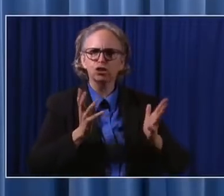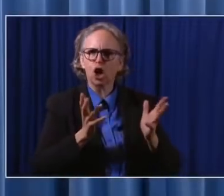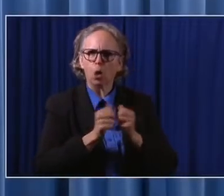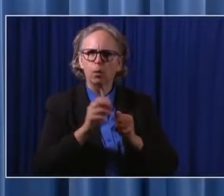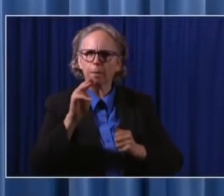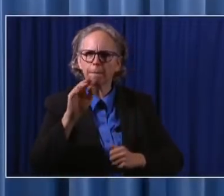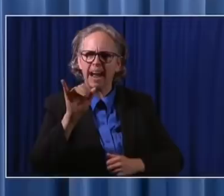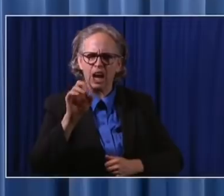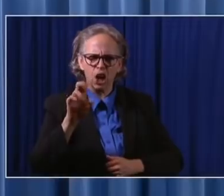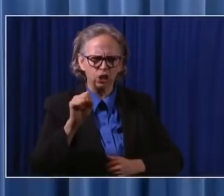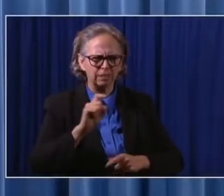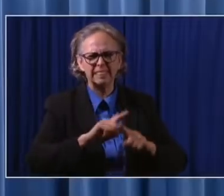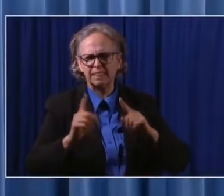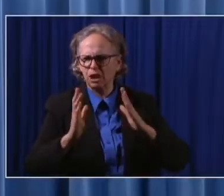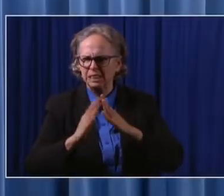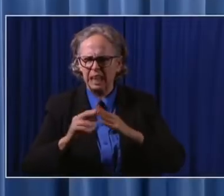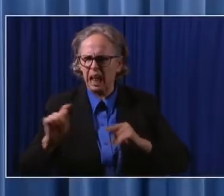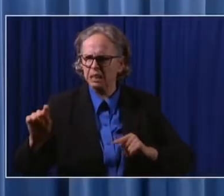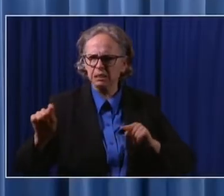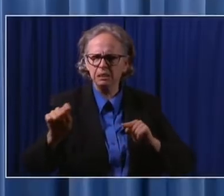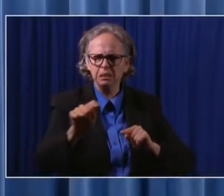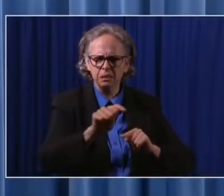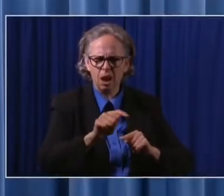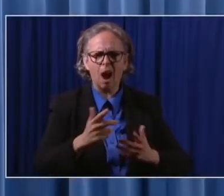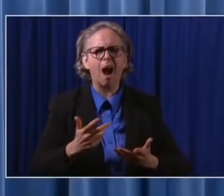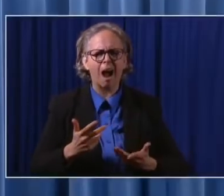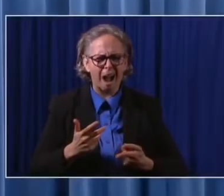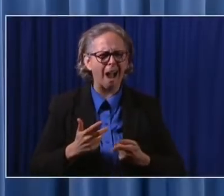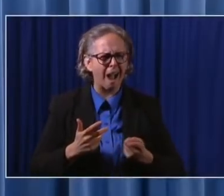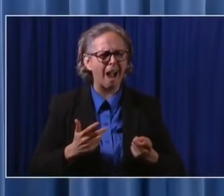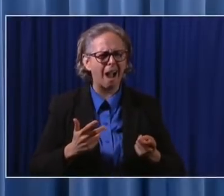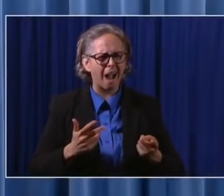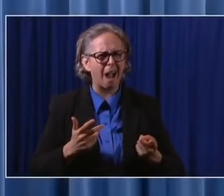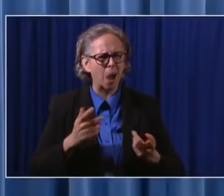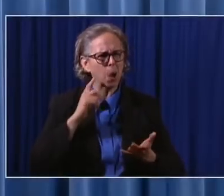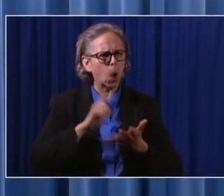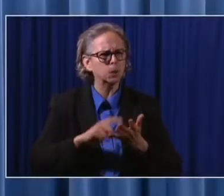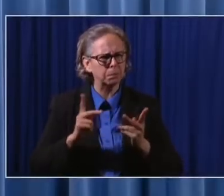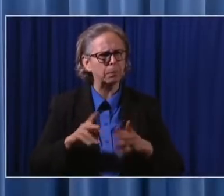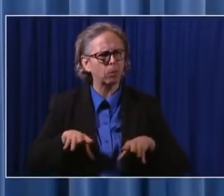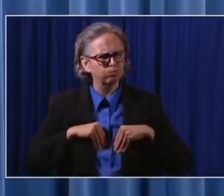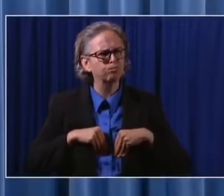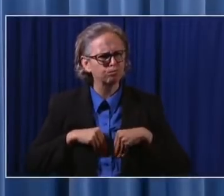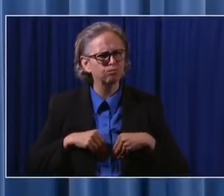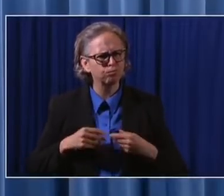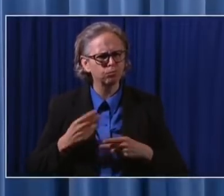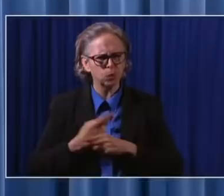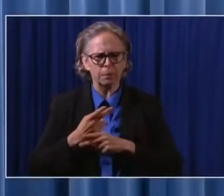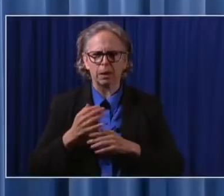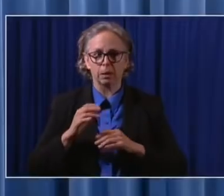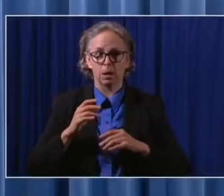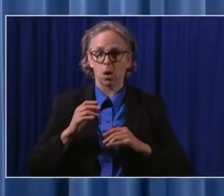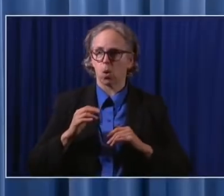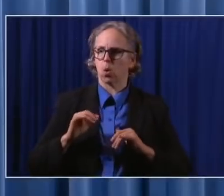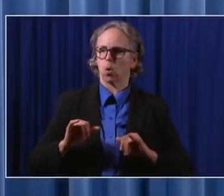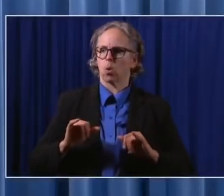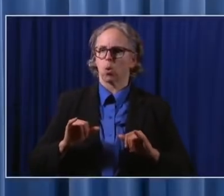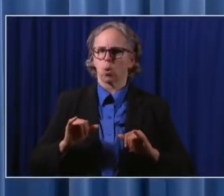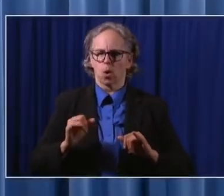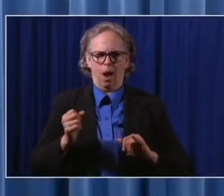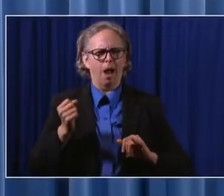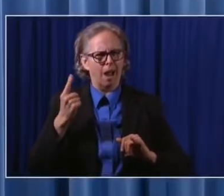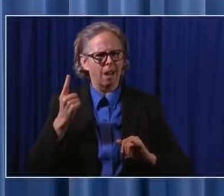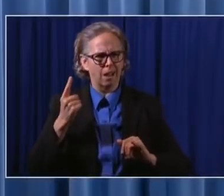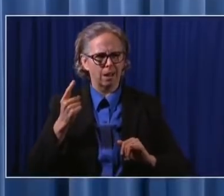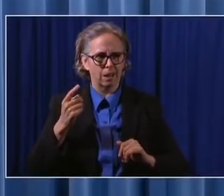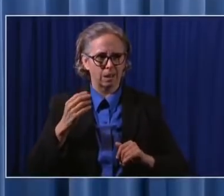about. I think people are beginning to understand that we don't want to end up as Florida. We don't want to